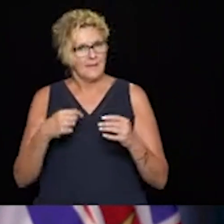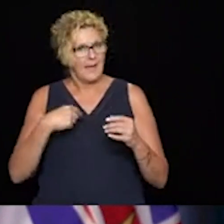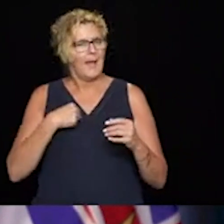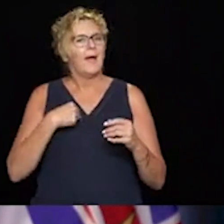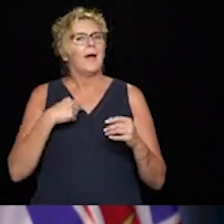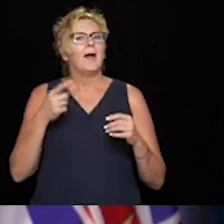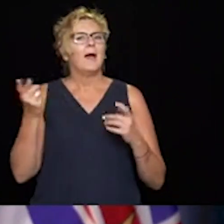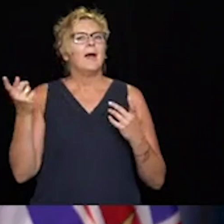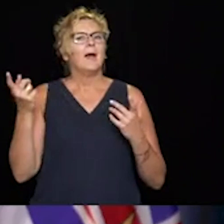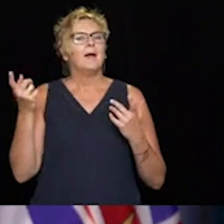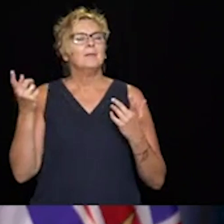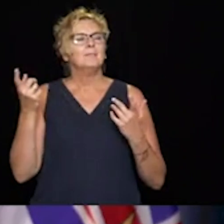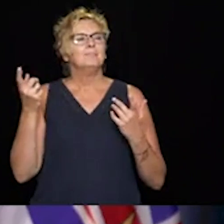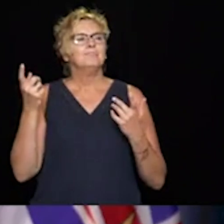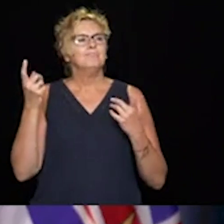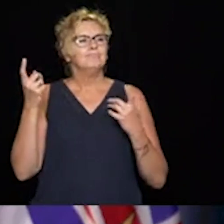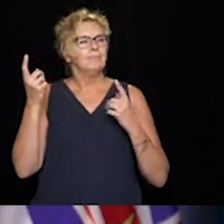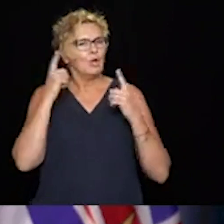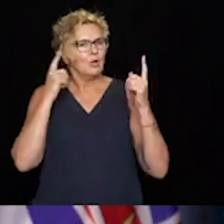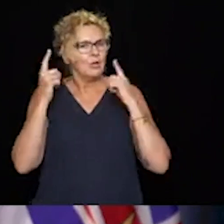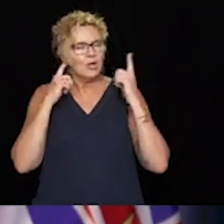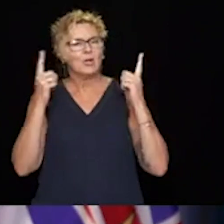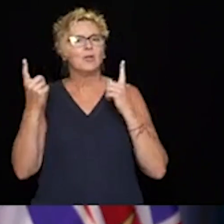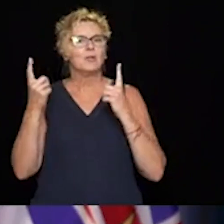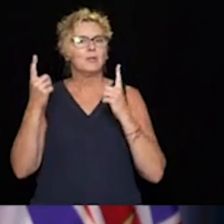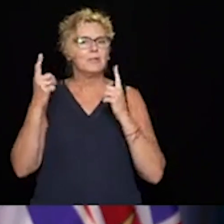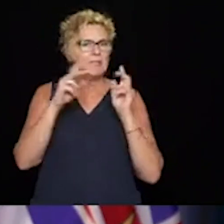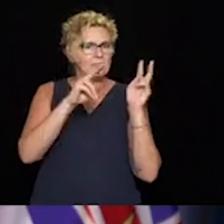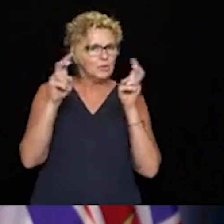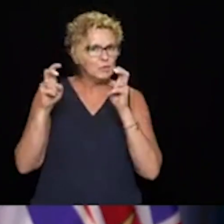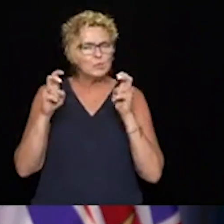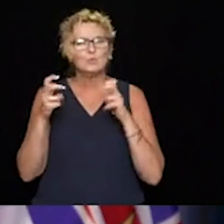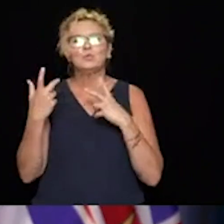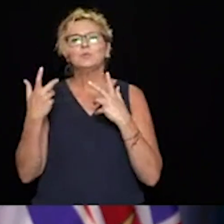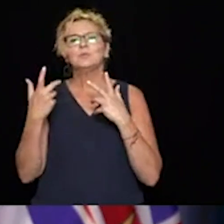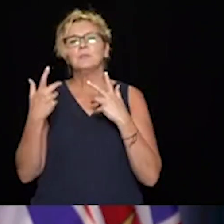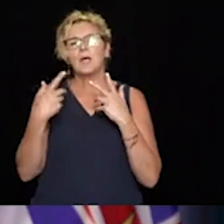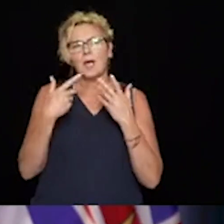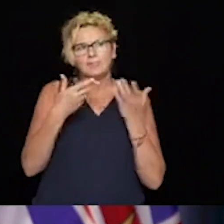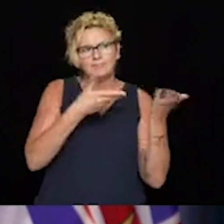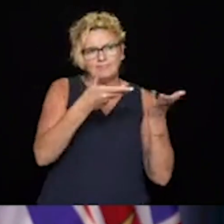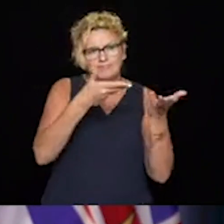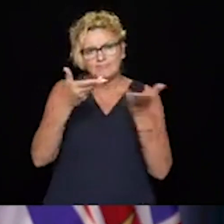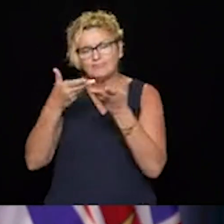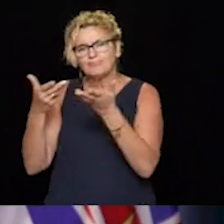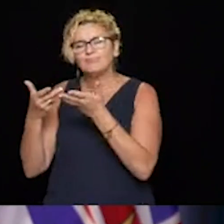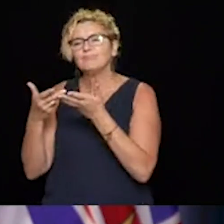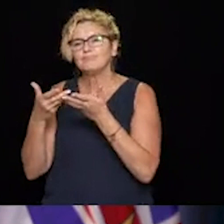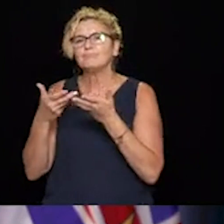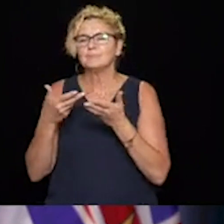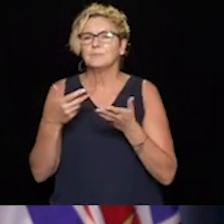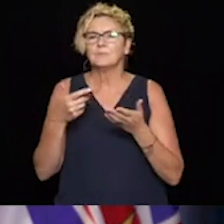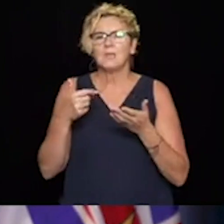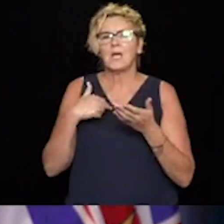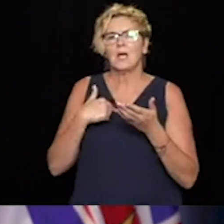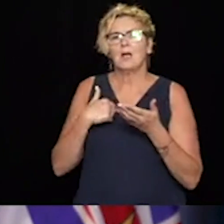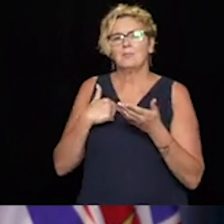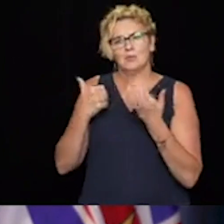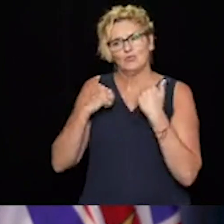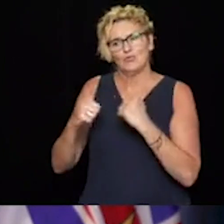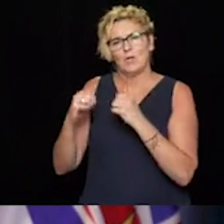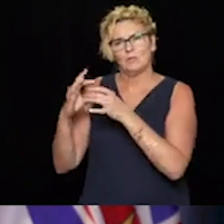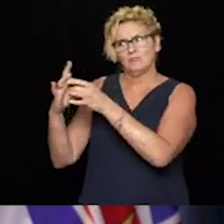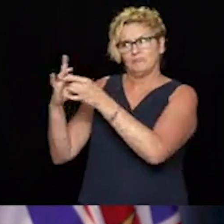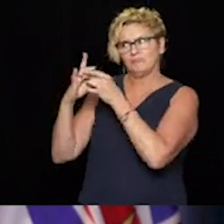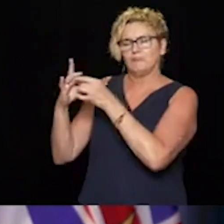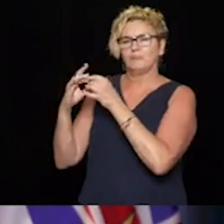responsibility is to take all of that advice and find solutions. And we have been working very cooperatively with the federal government. As you know,